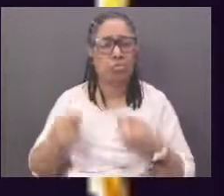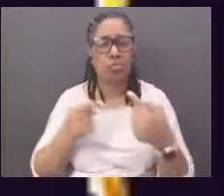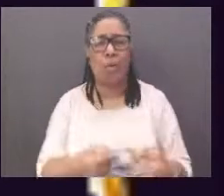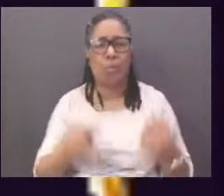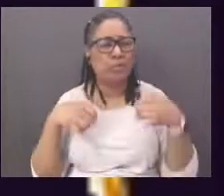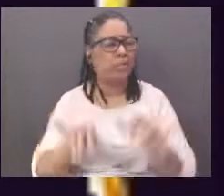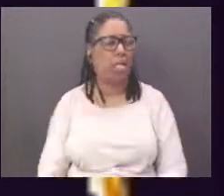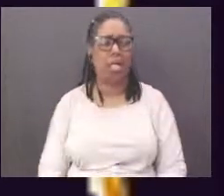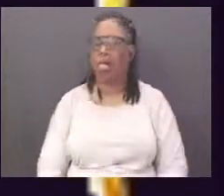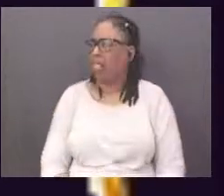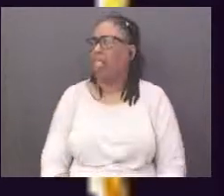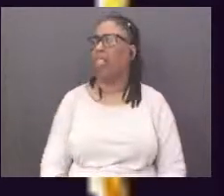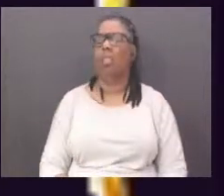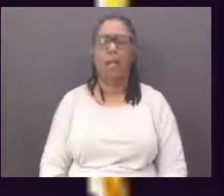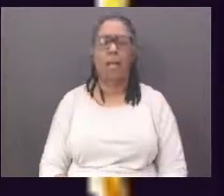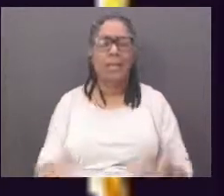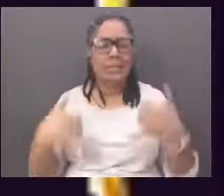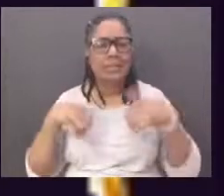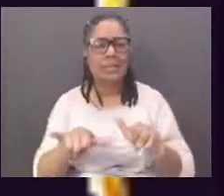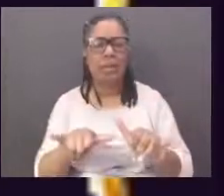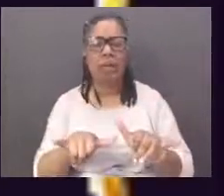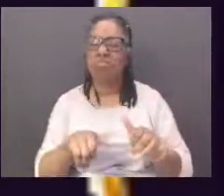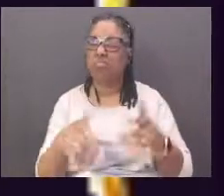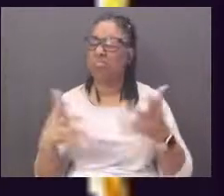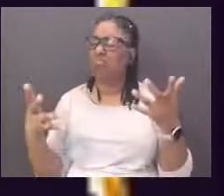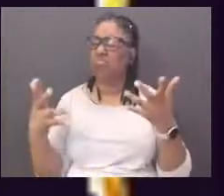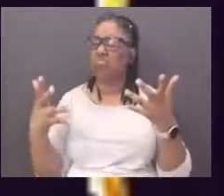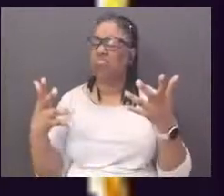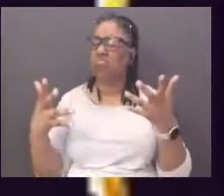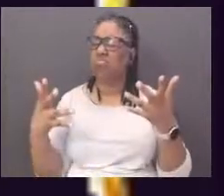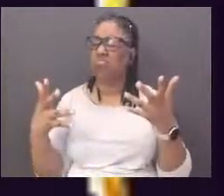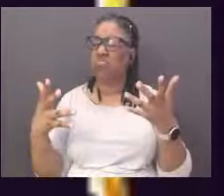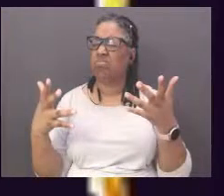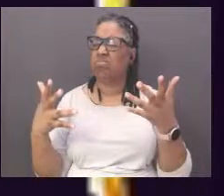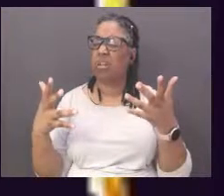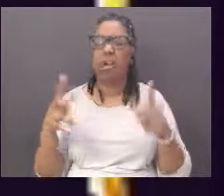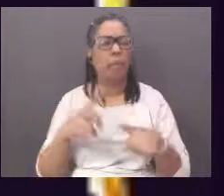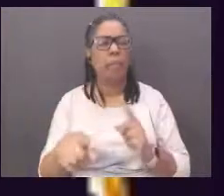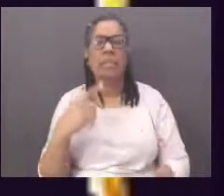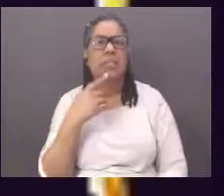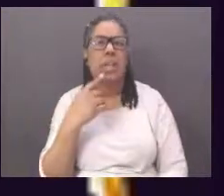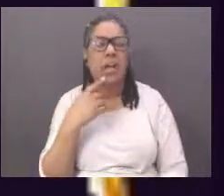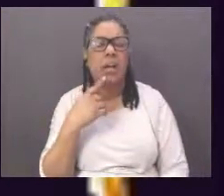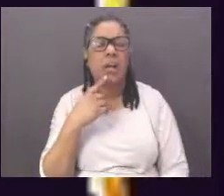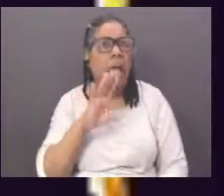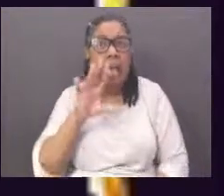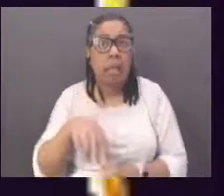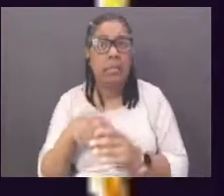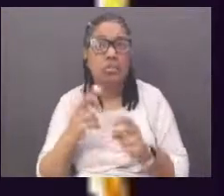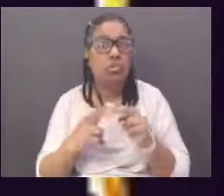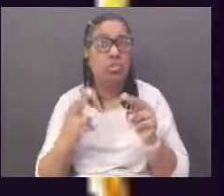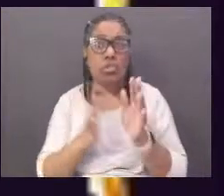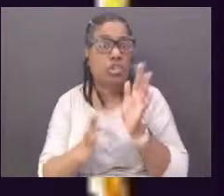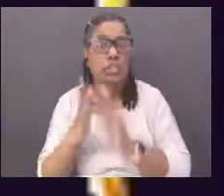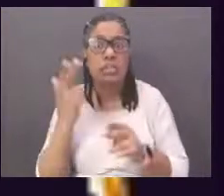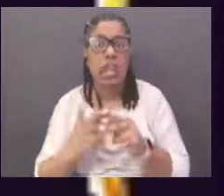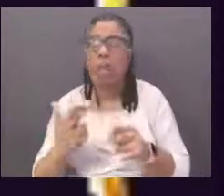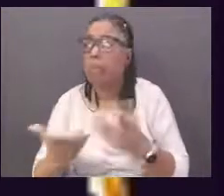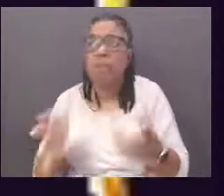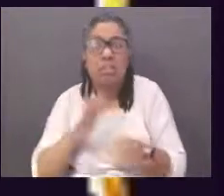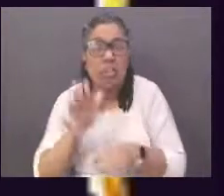and they're still miserable. But they say that, well, we asked in Jesus' name. Isn't that what Jesus said to